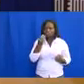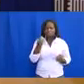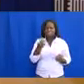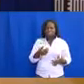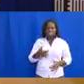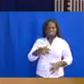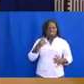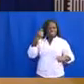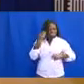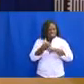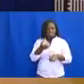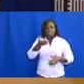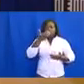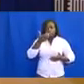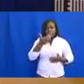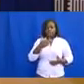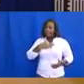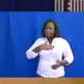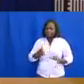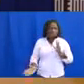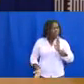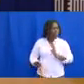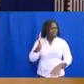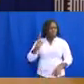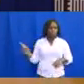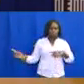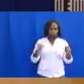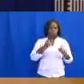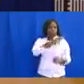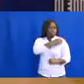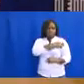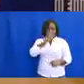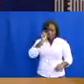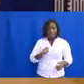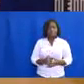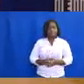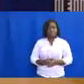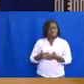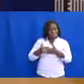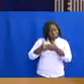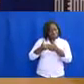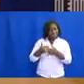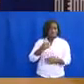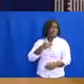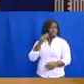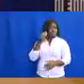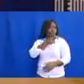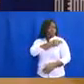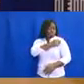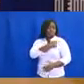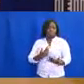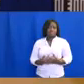difficulty in breathing, seek immediate medical attention at the nearest health facilities.